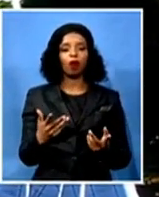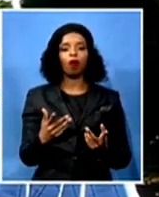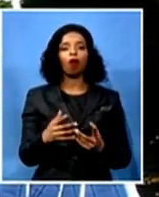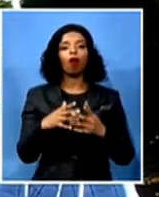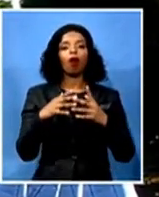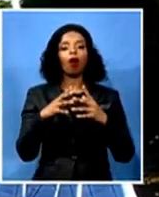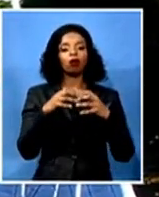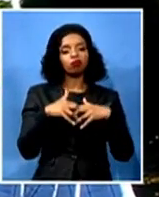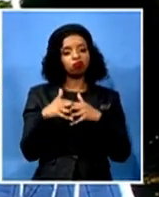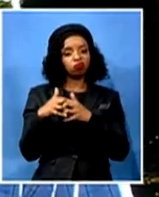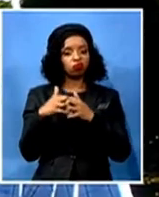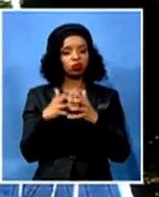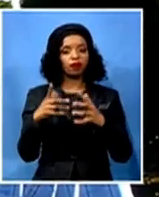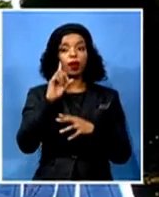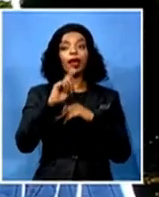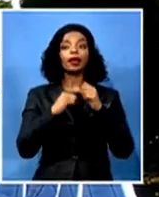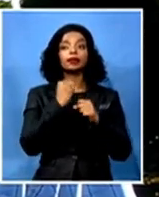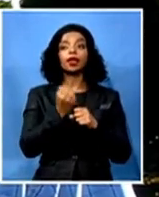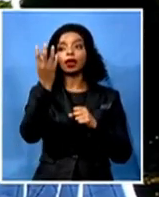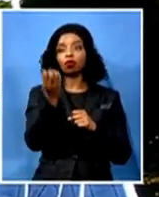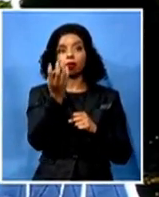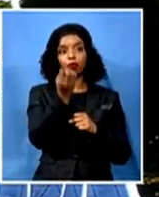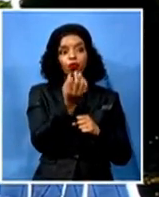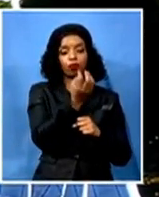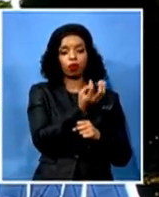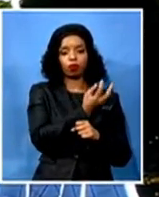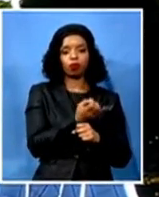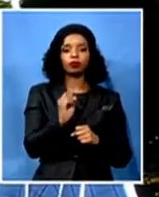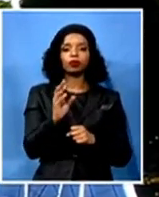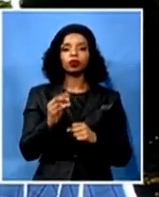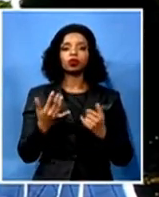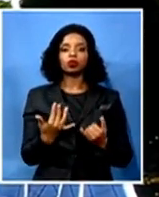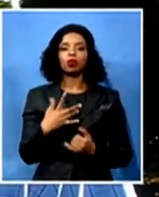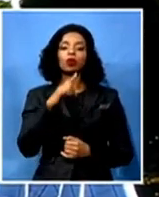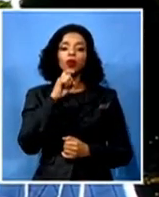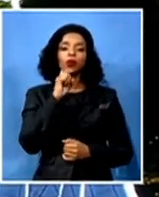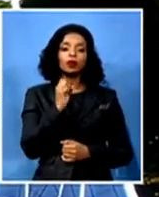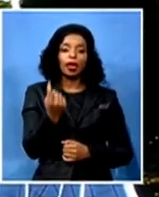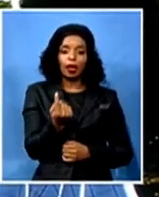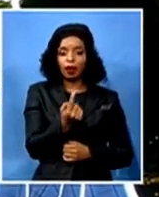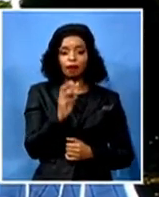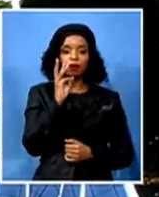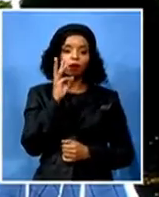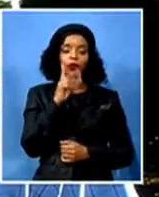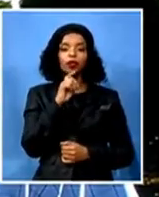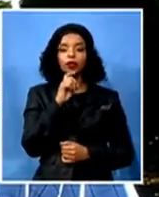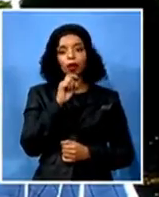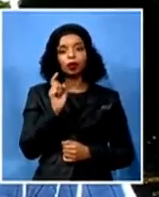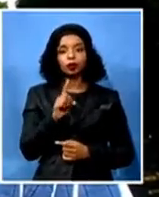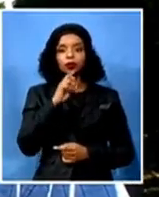every drop of water useful and make sure that we do it on the right way.